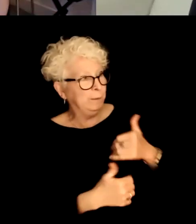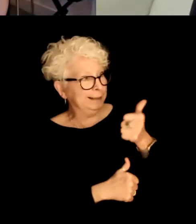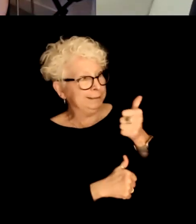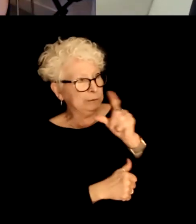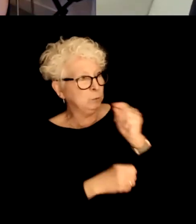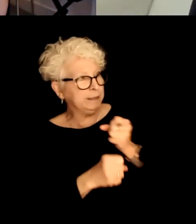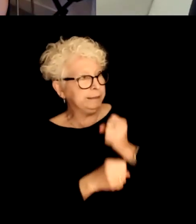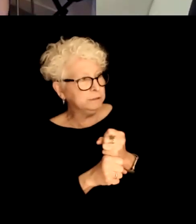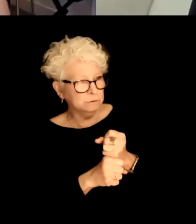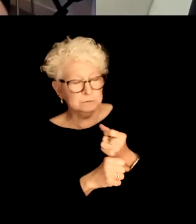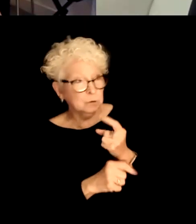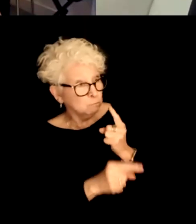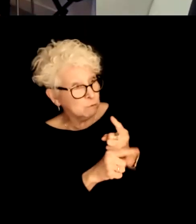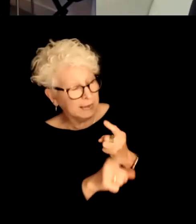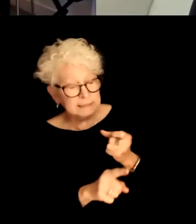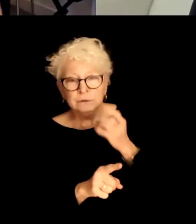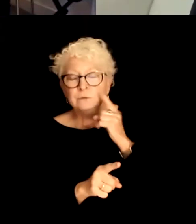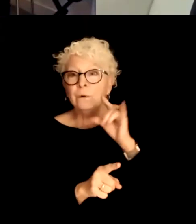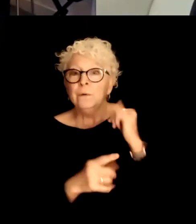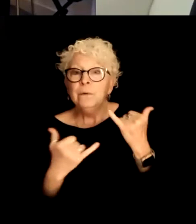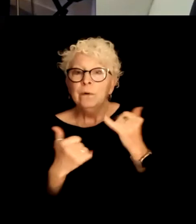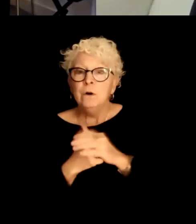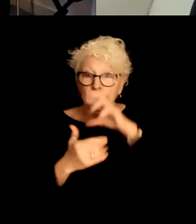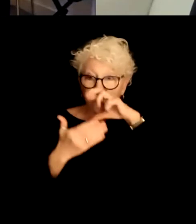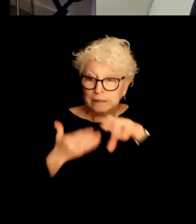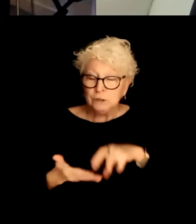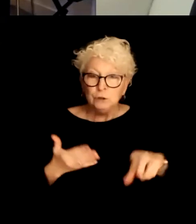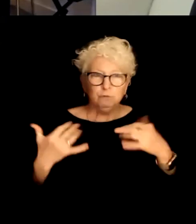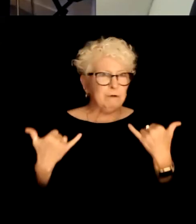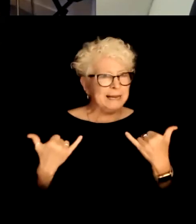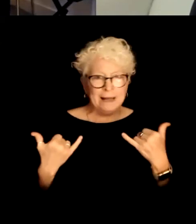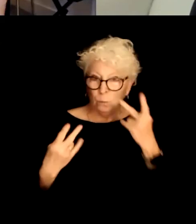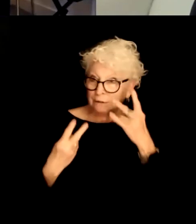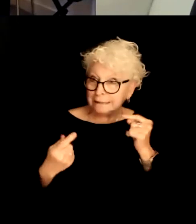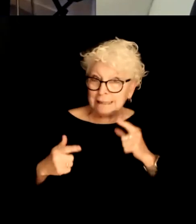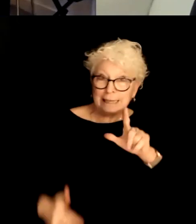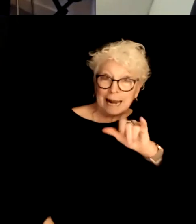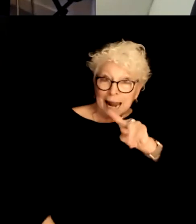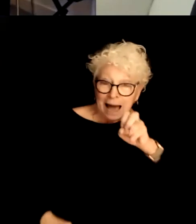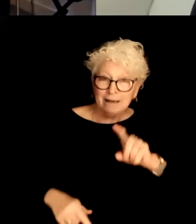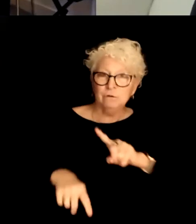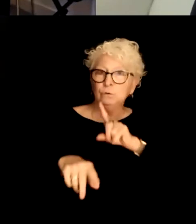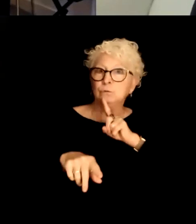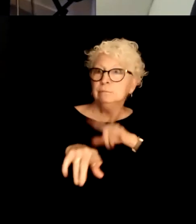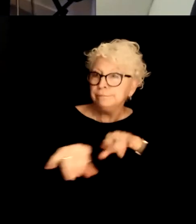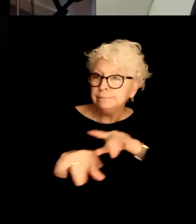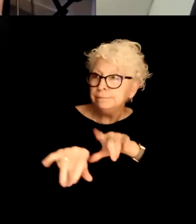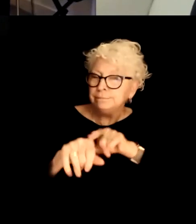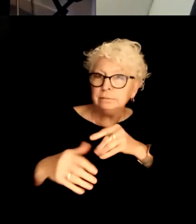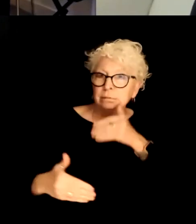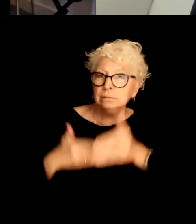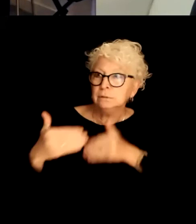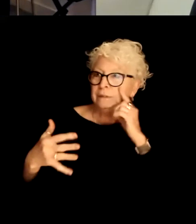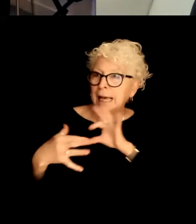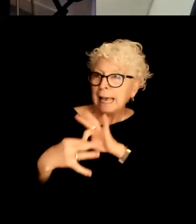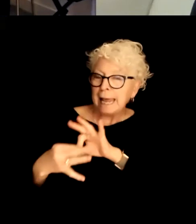And so the idea that the research shouldn't be directly, like the research conversation shouldn't be directly connected, and that